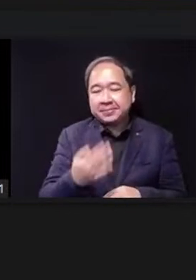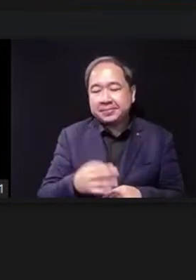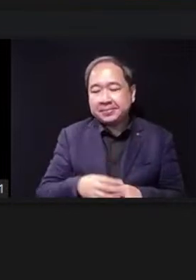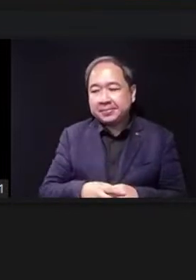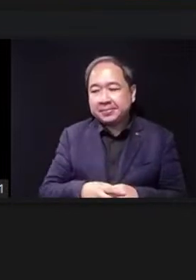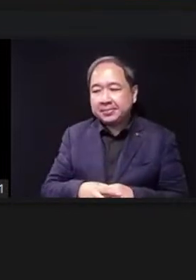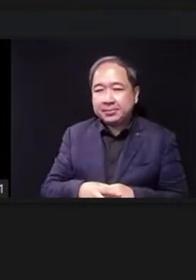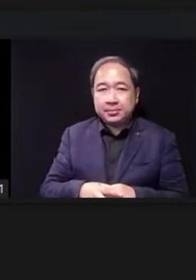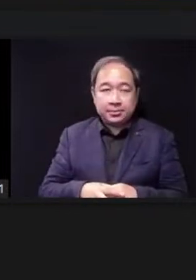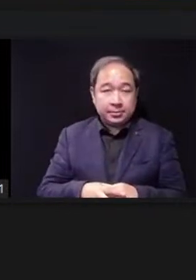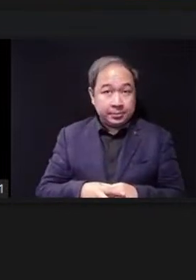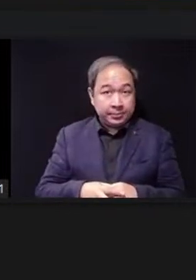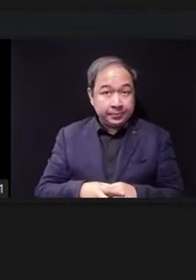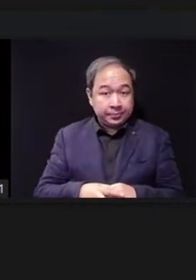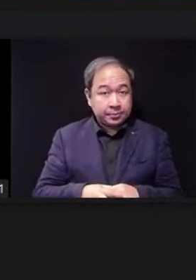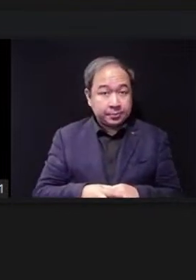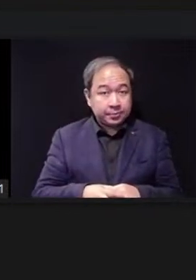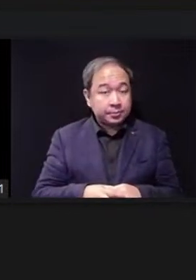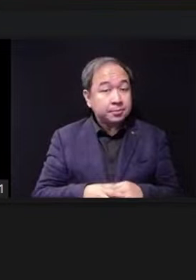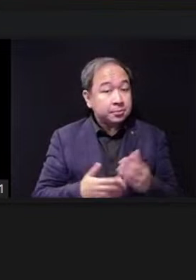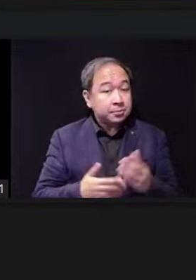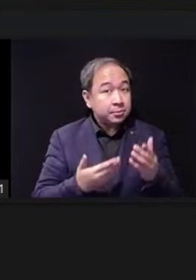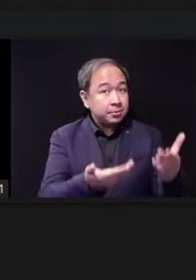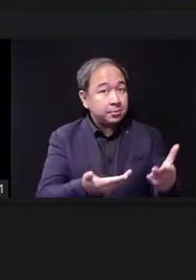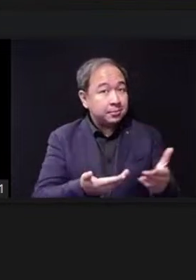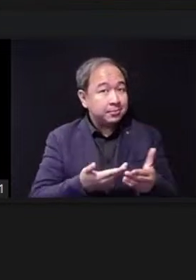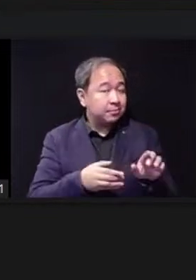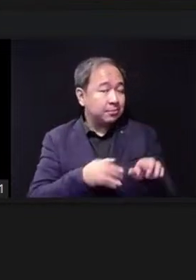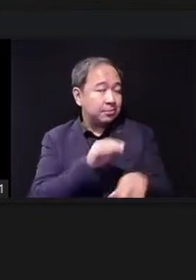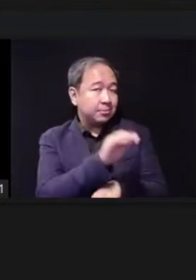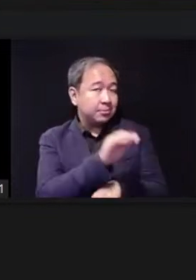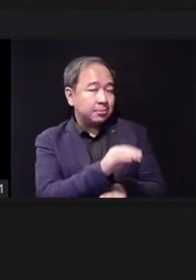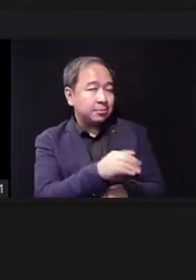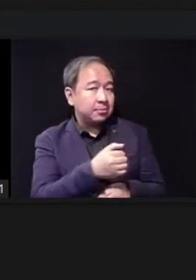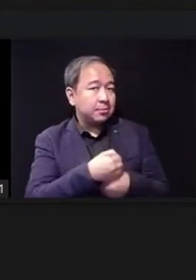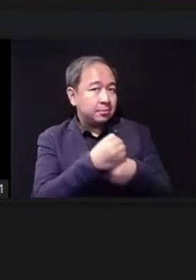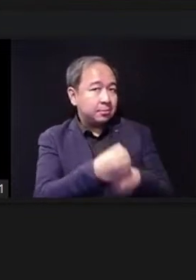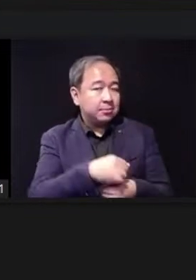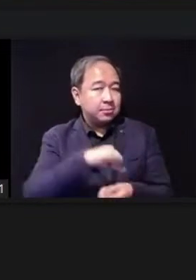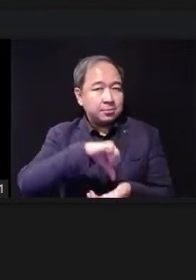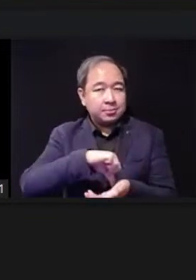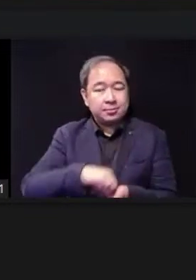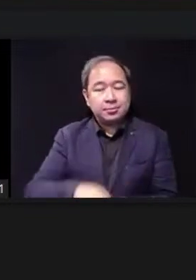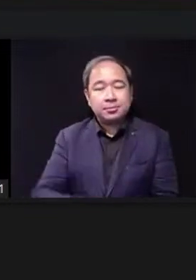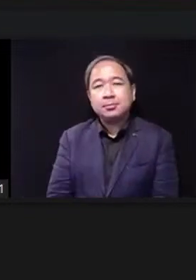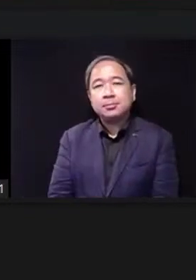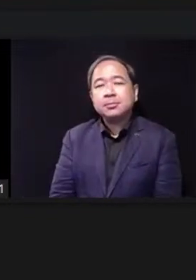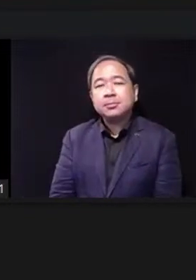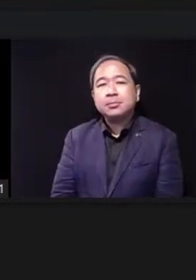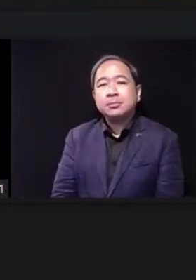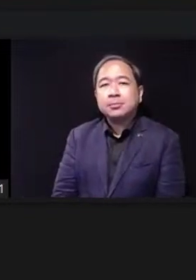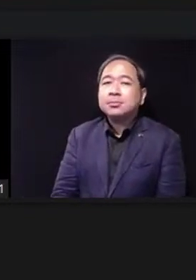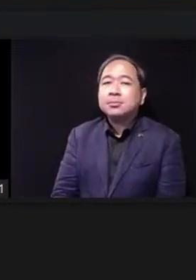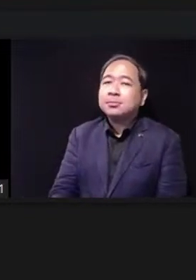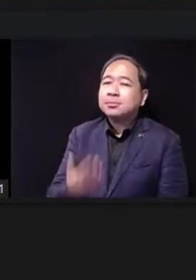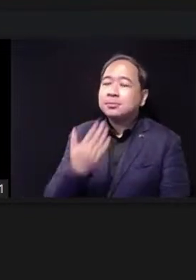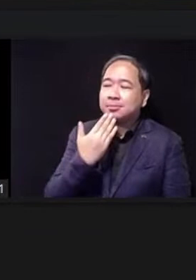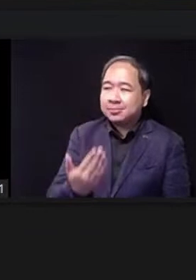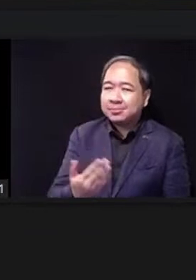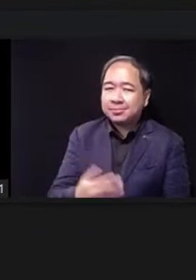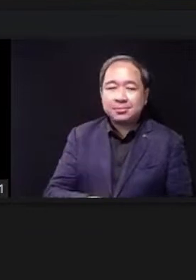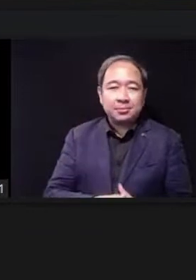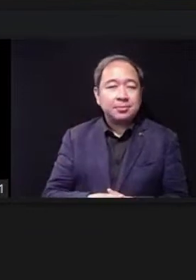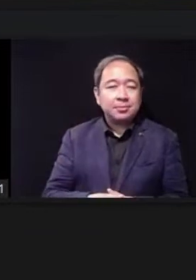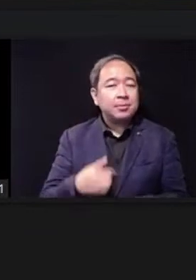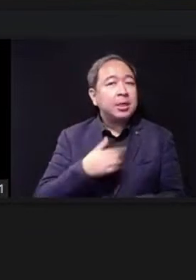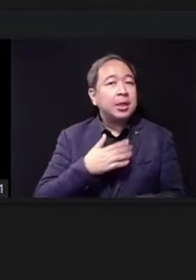And may I call on the distinguished delegate from Iran? Thank you, Madam Chair. I would like